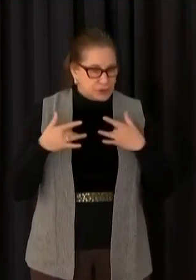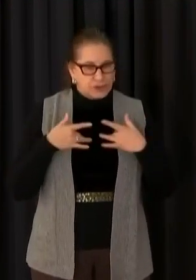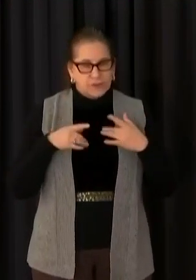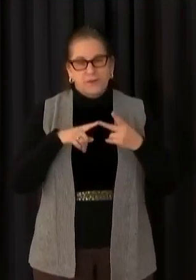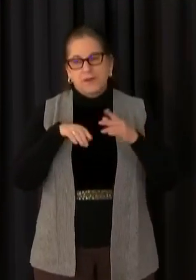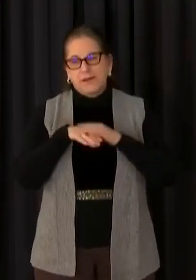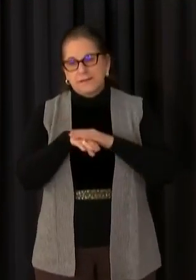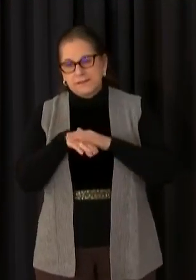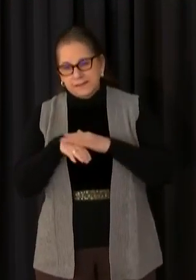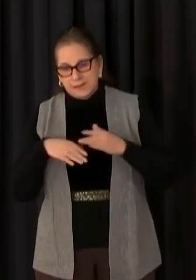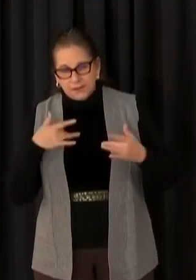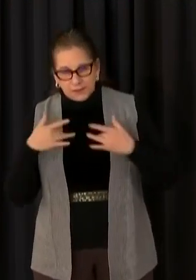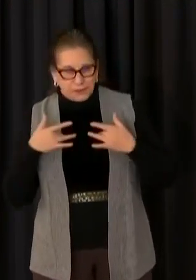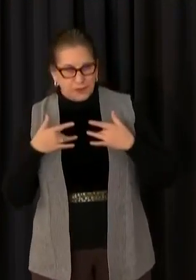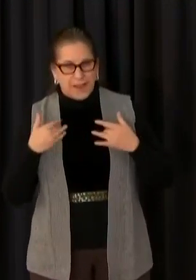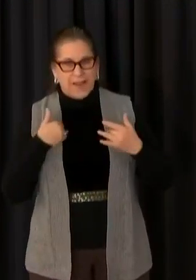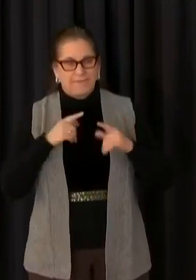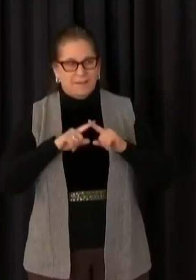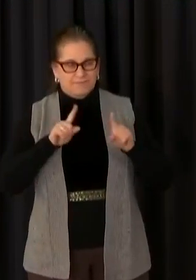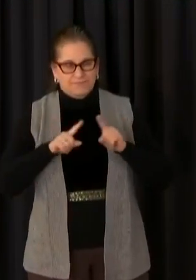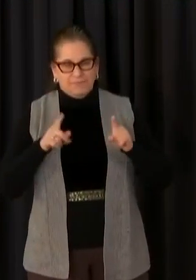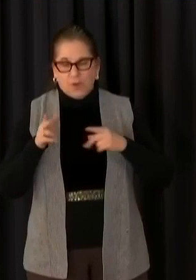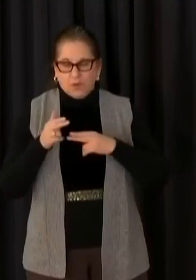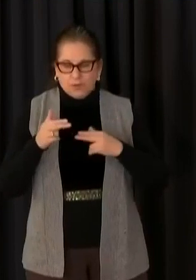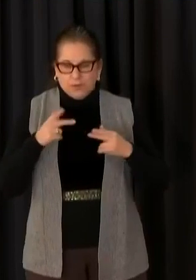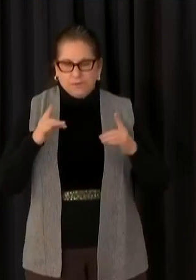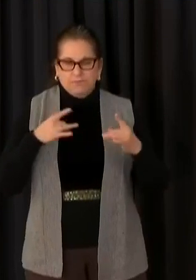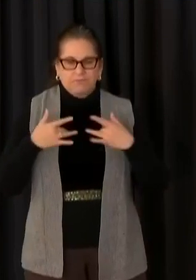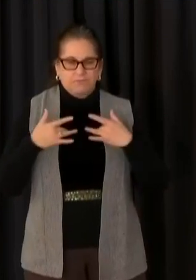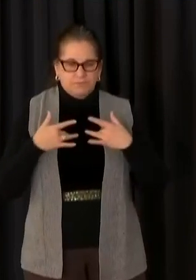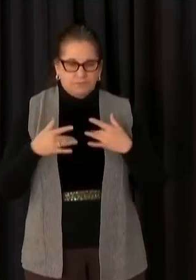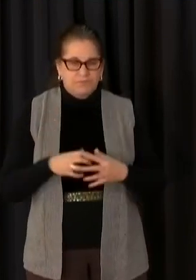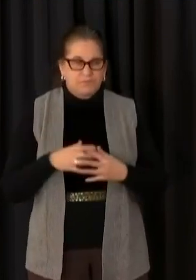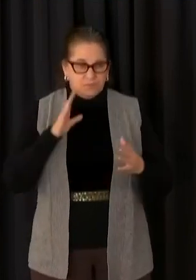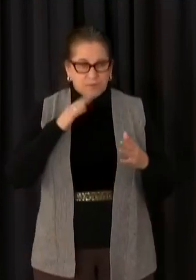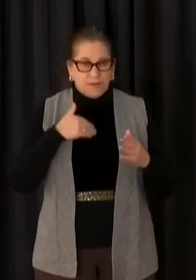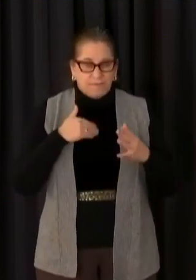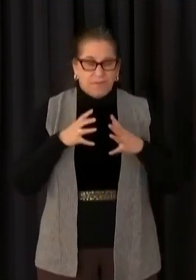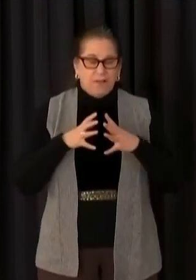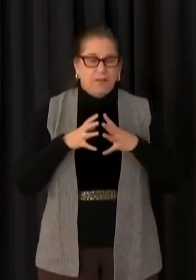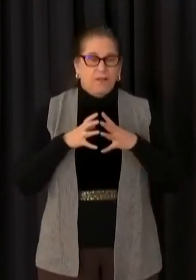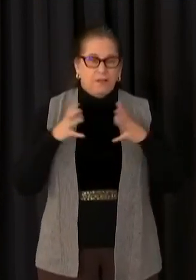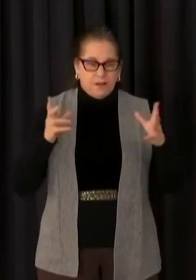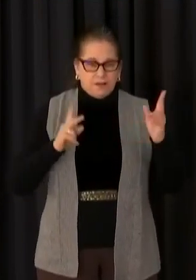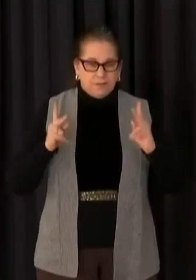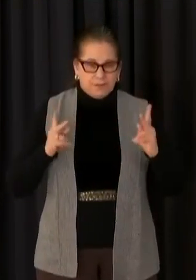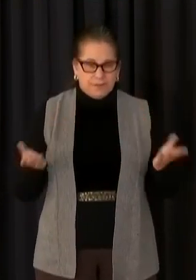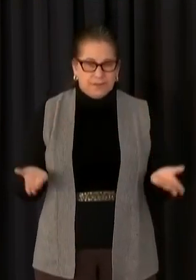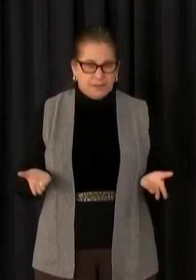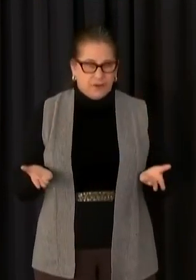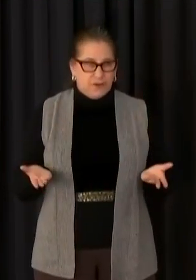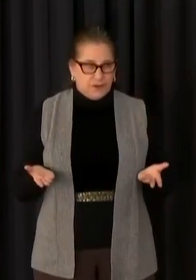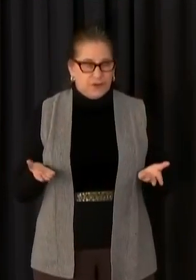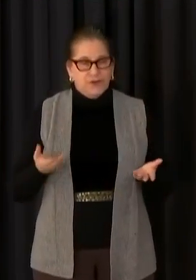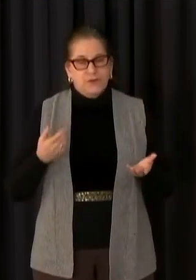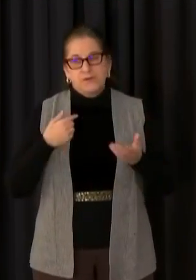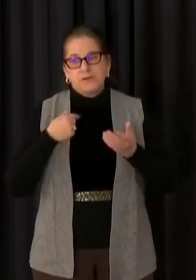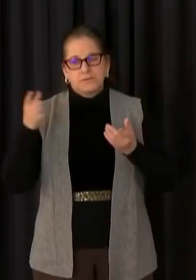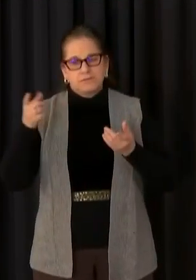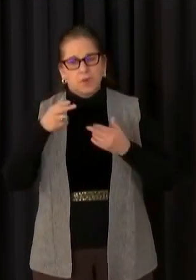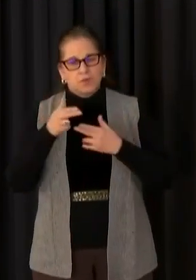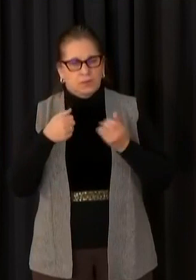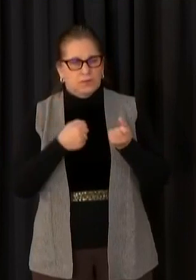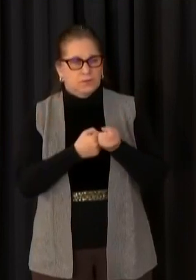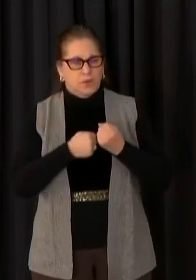their personnel as well. We will have a lot of people in town just supporting the security apparatus,